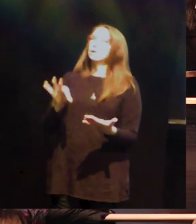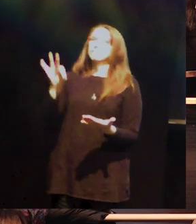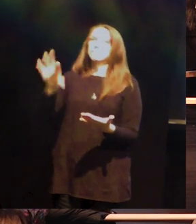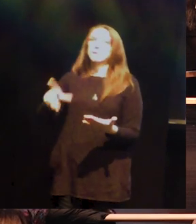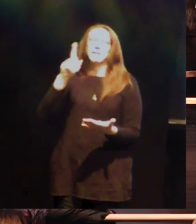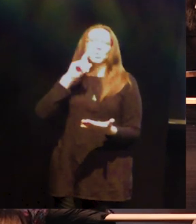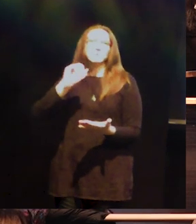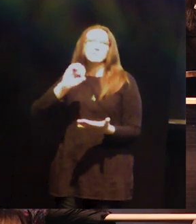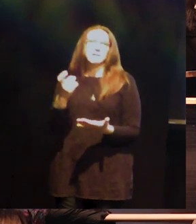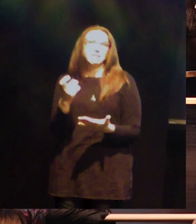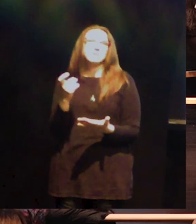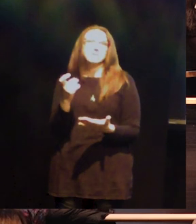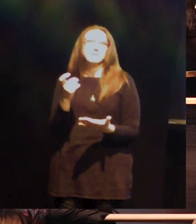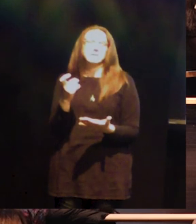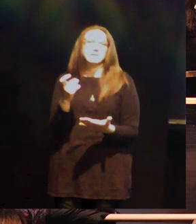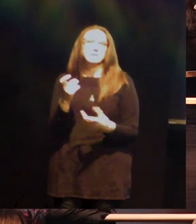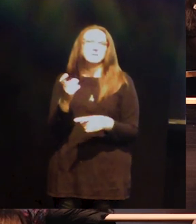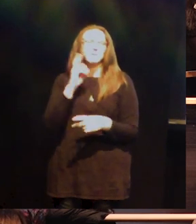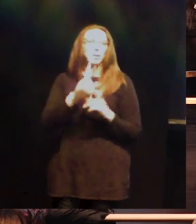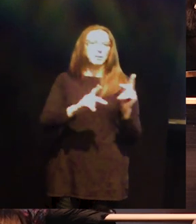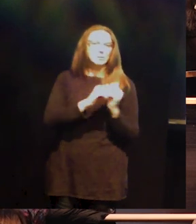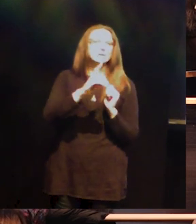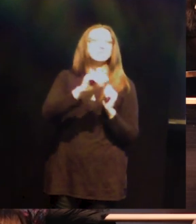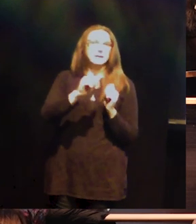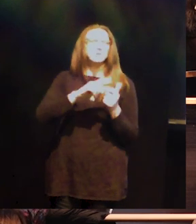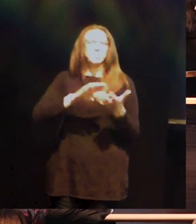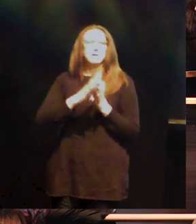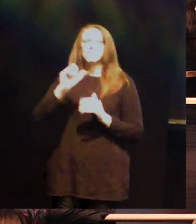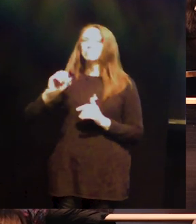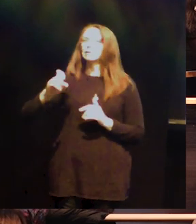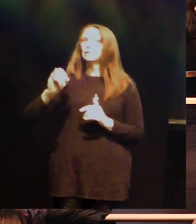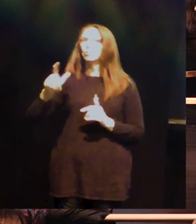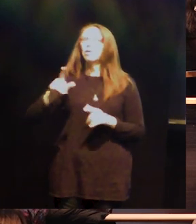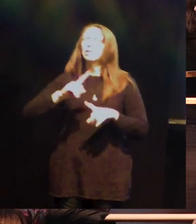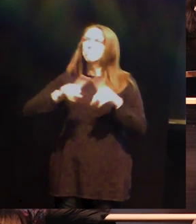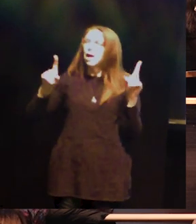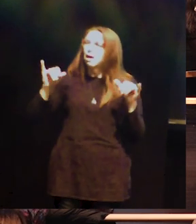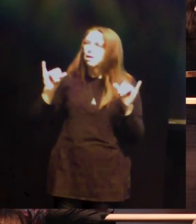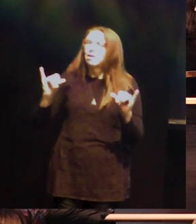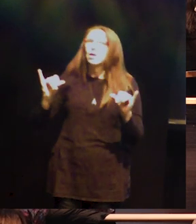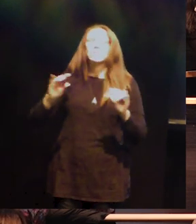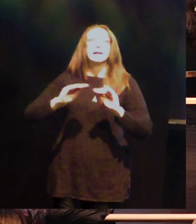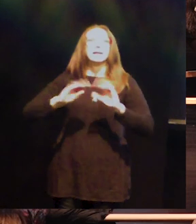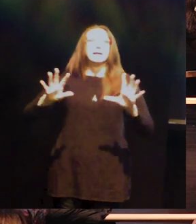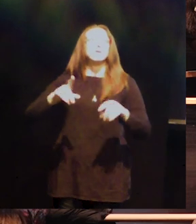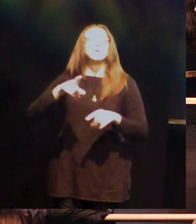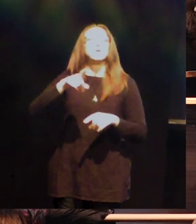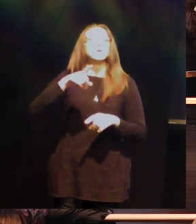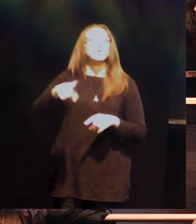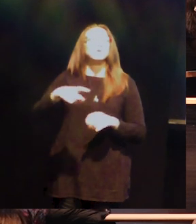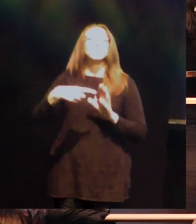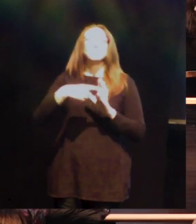in order for people with disabilities to be sexual. But it was very clear to me, first of all, you created